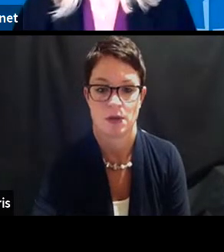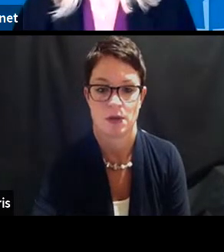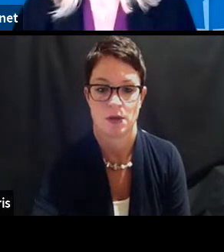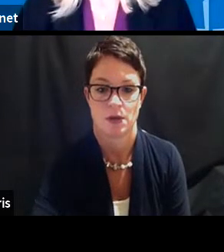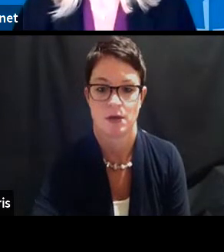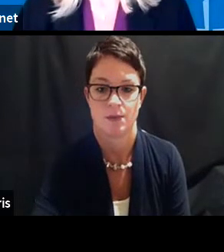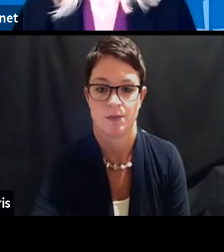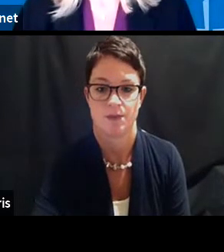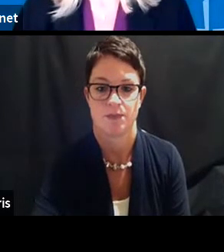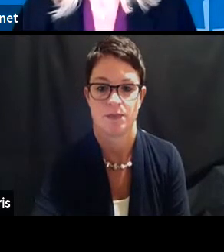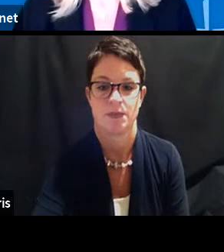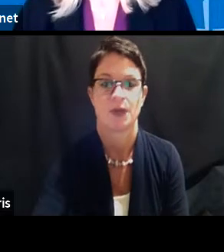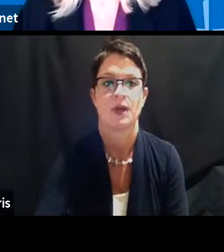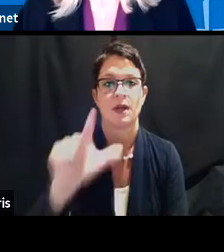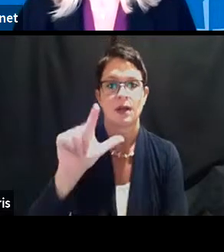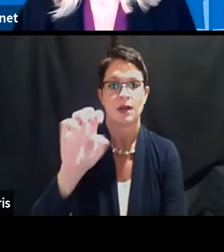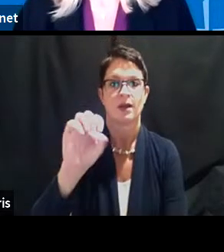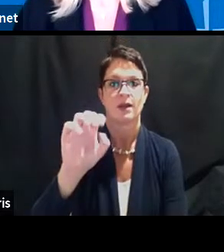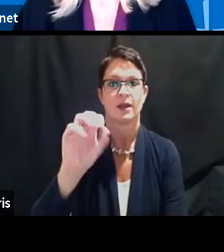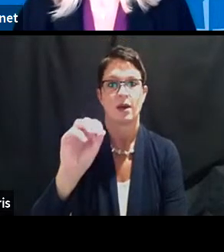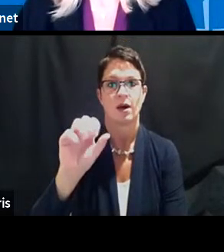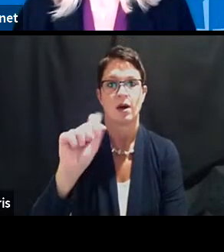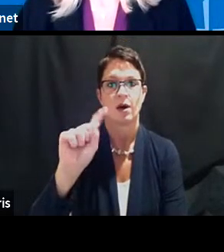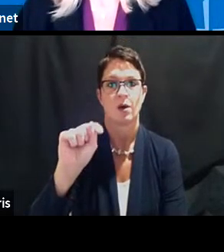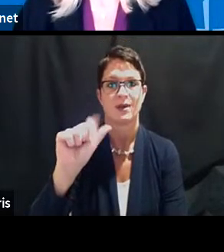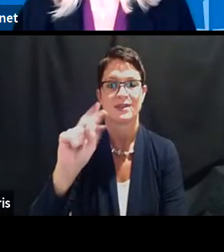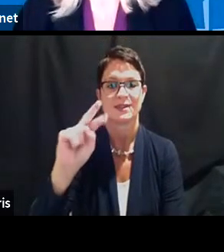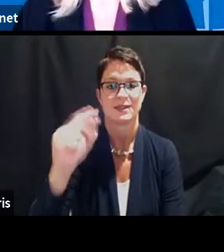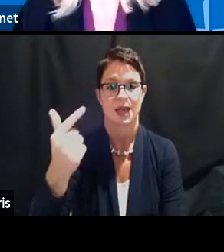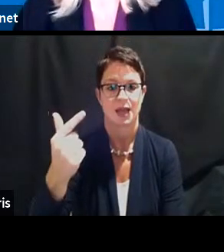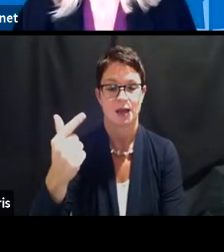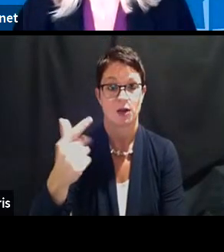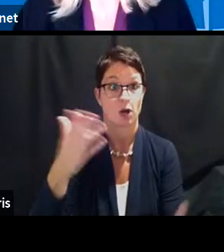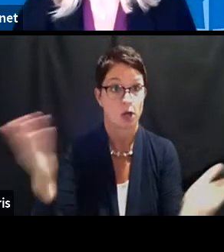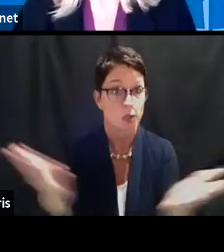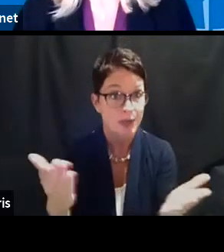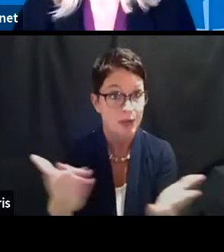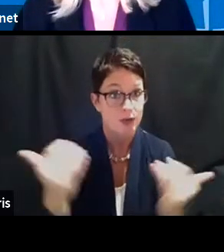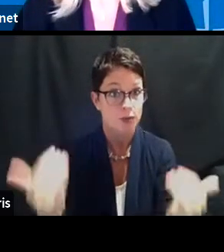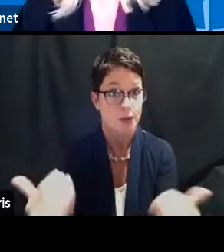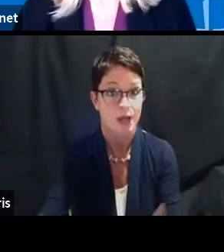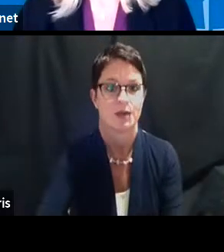Leo Sang. Leo, are you here today?